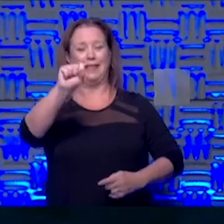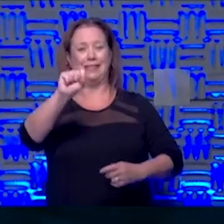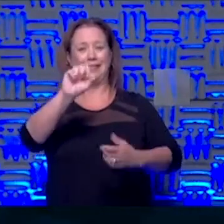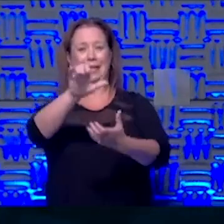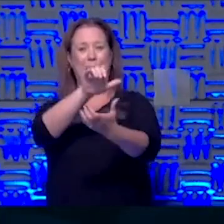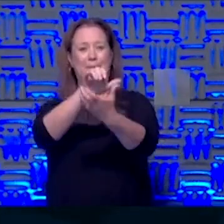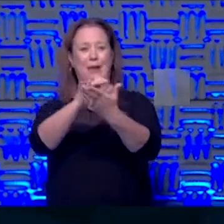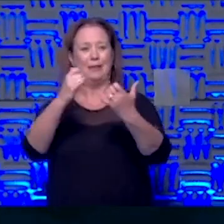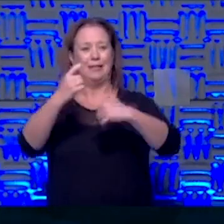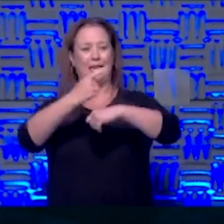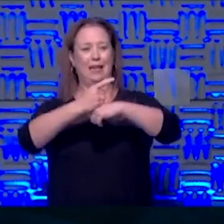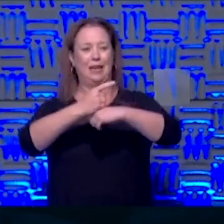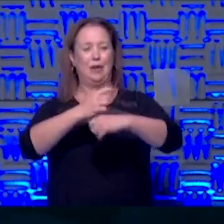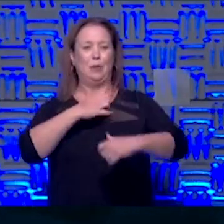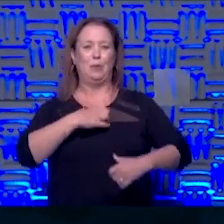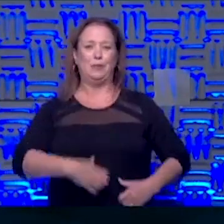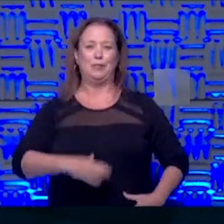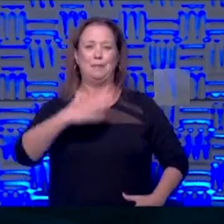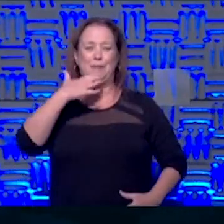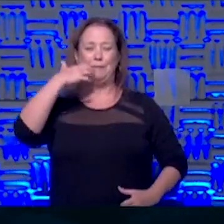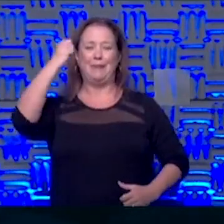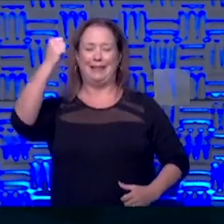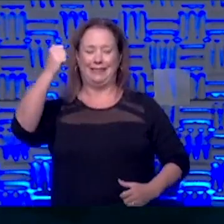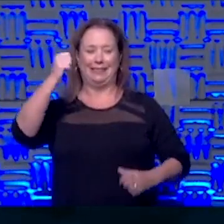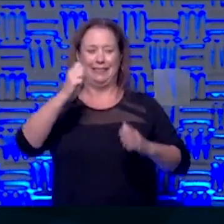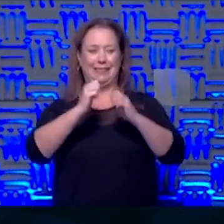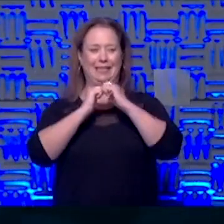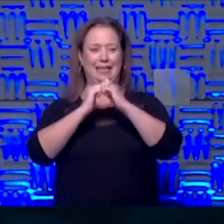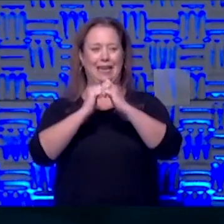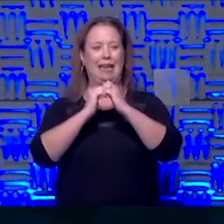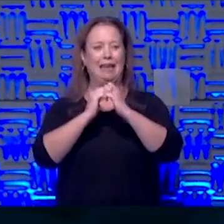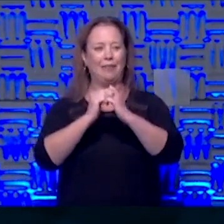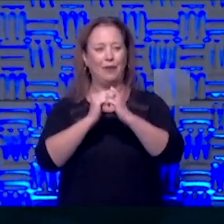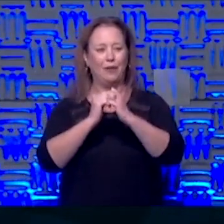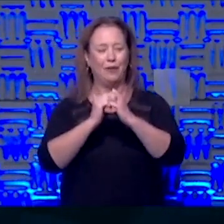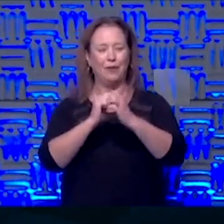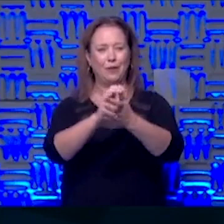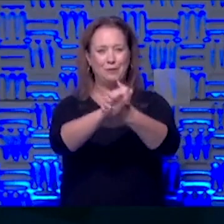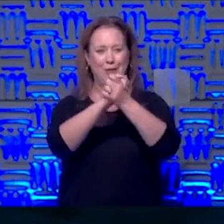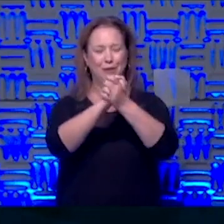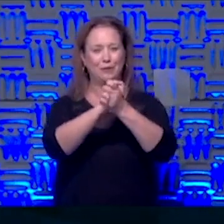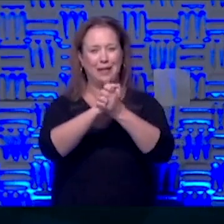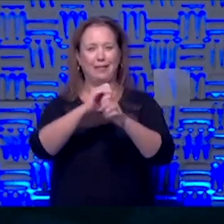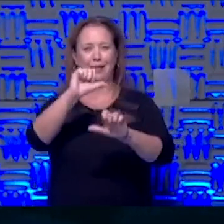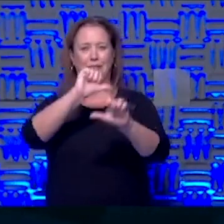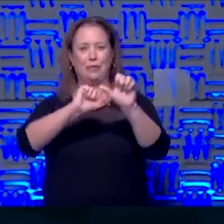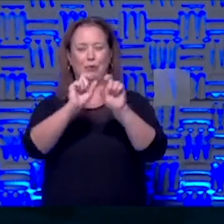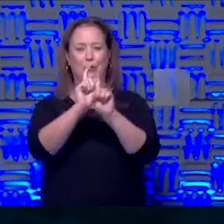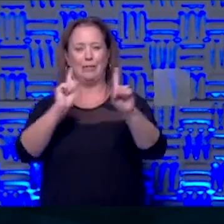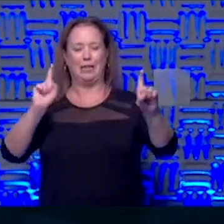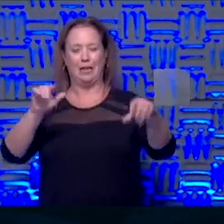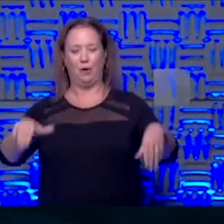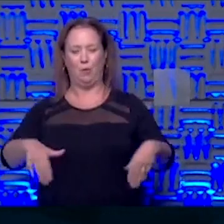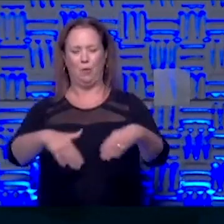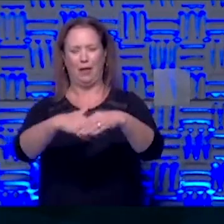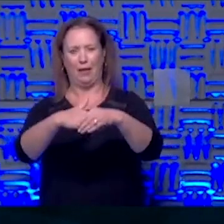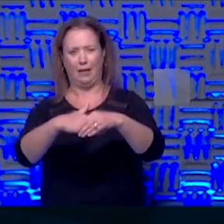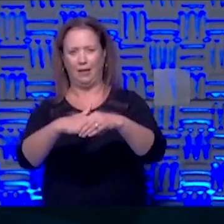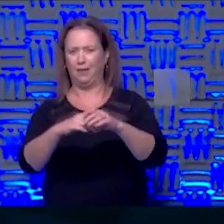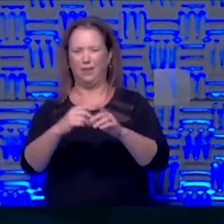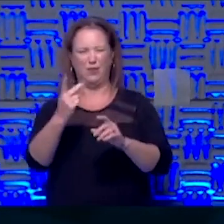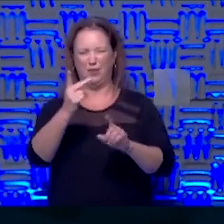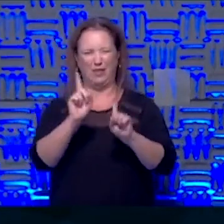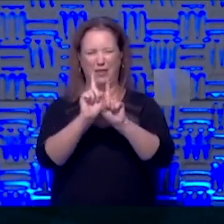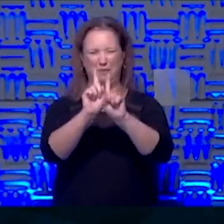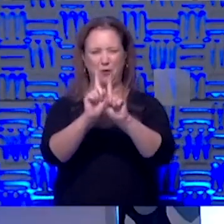them the best together. Congratulations, and they're doing it right as they socially distant at a wedding. Of course, I don't think the two of them are going to